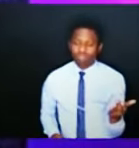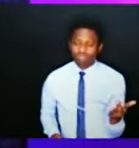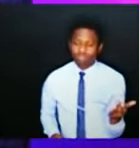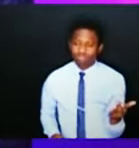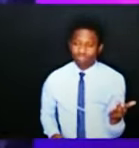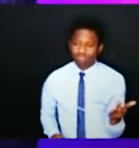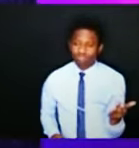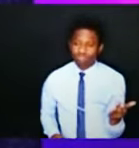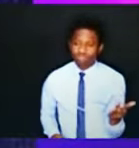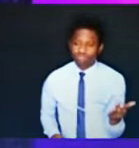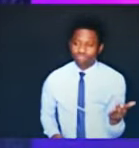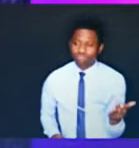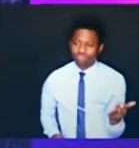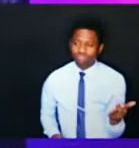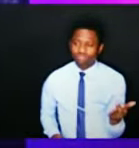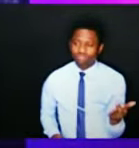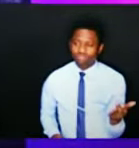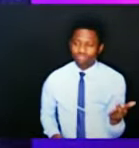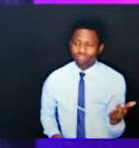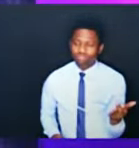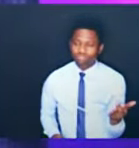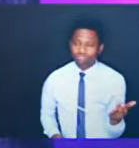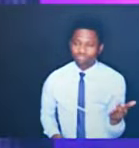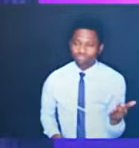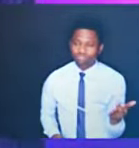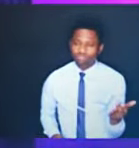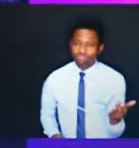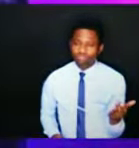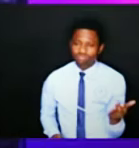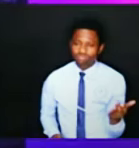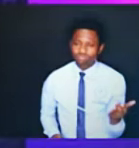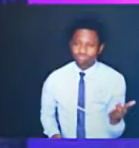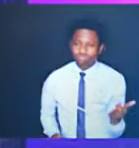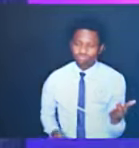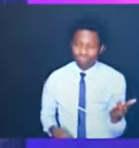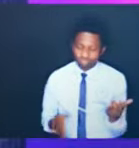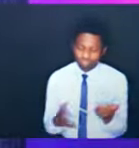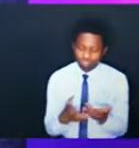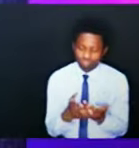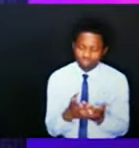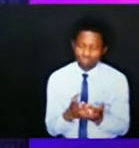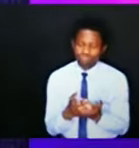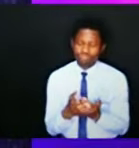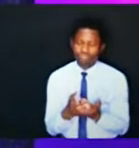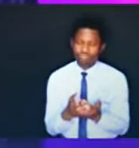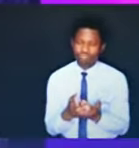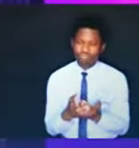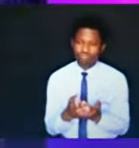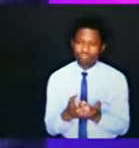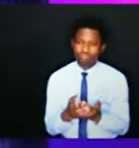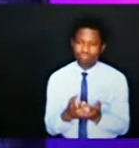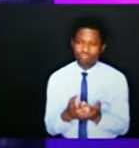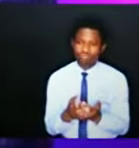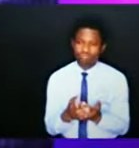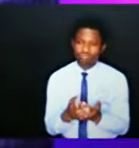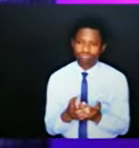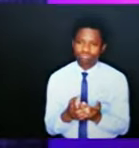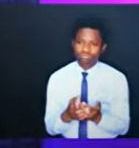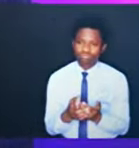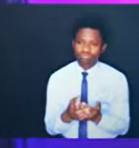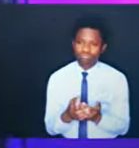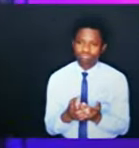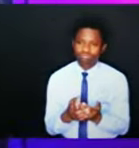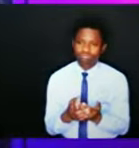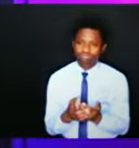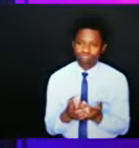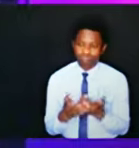no so se we ana kọ ka kire Israel ana Jacob asefo no we ana kọ ka kire Israel men